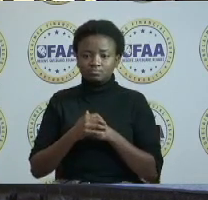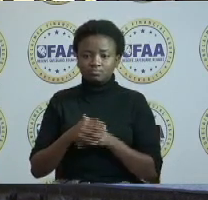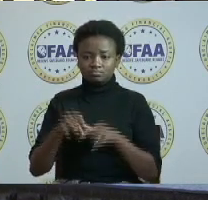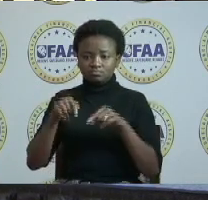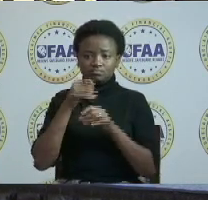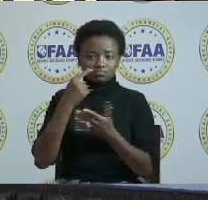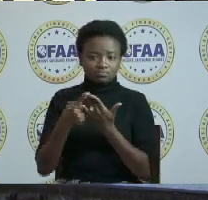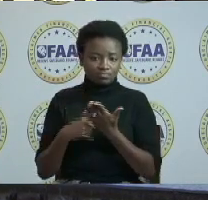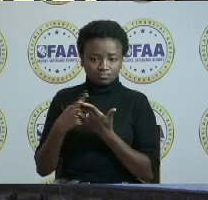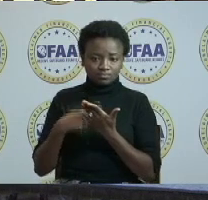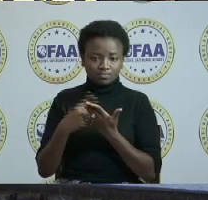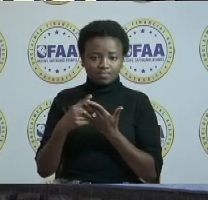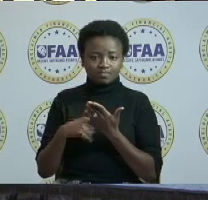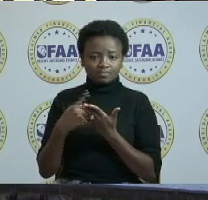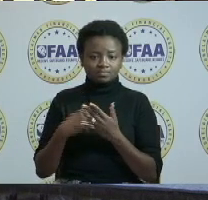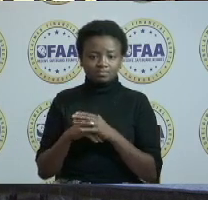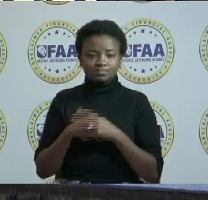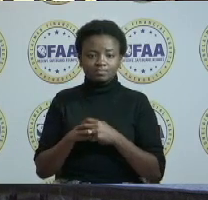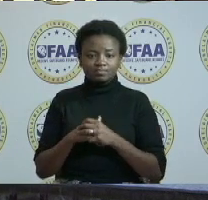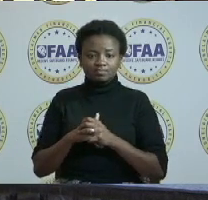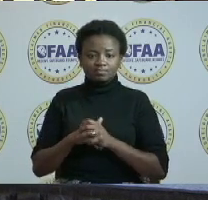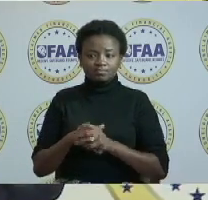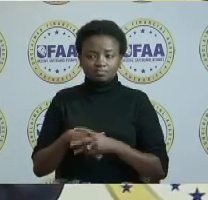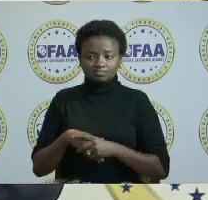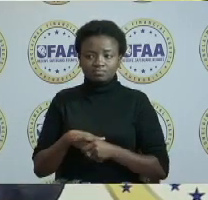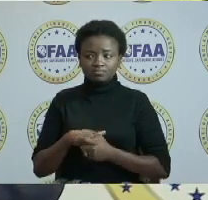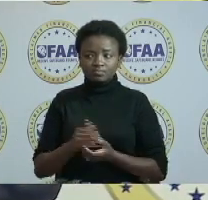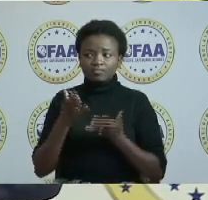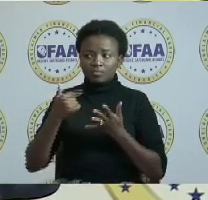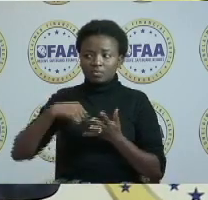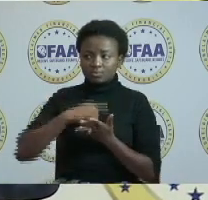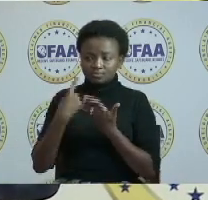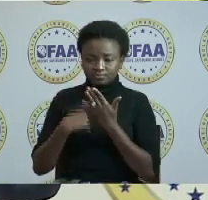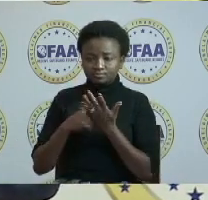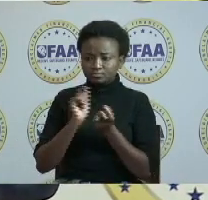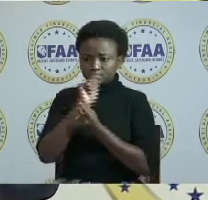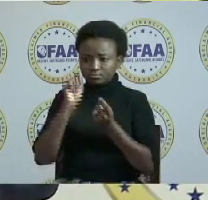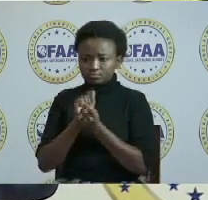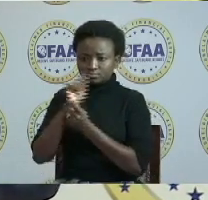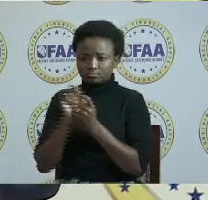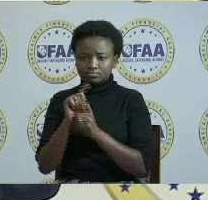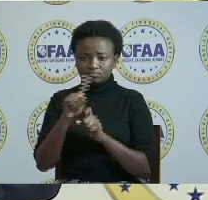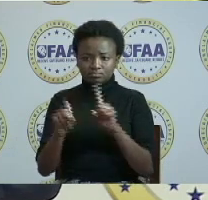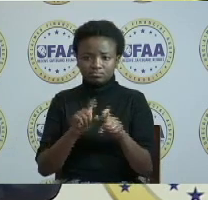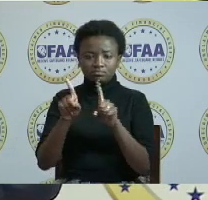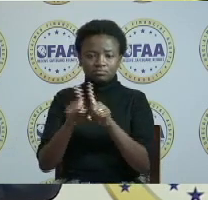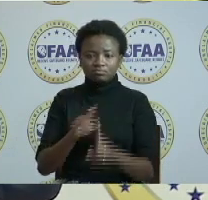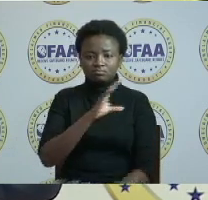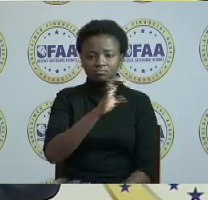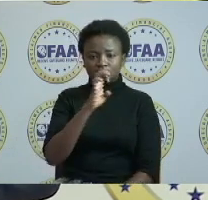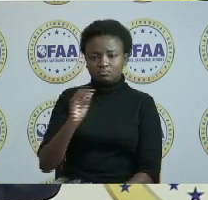discussion. With regards to the specific question, and I think the CEO has already spoken to